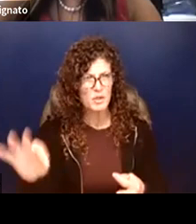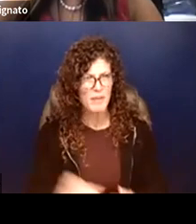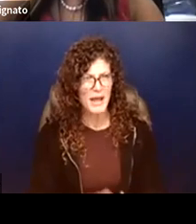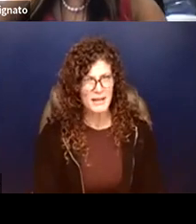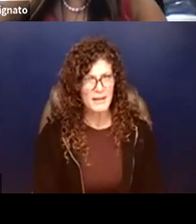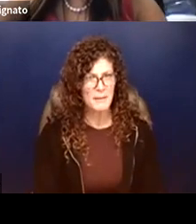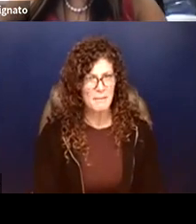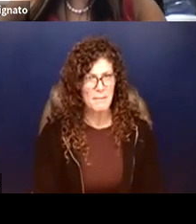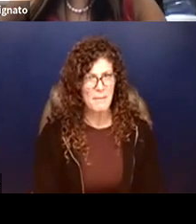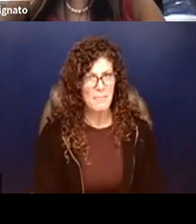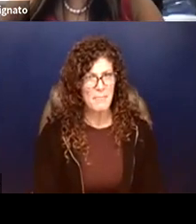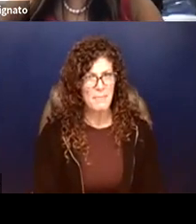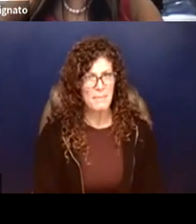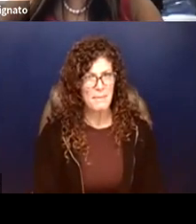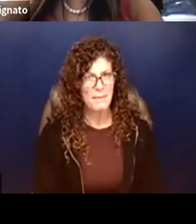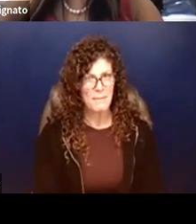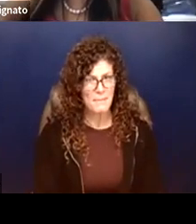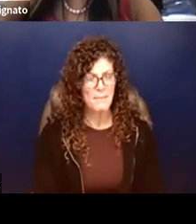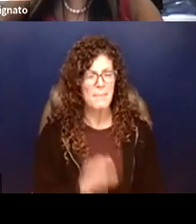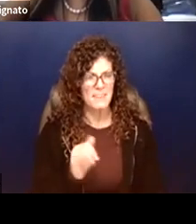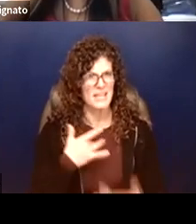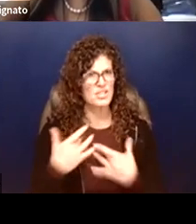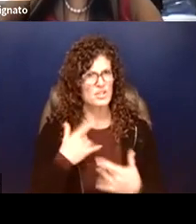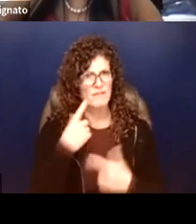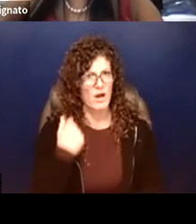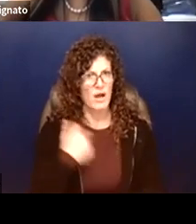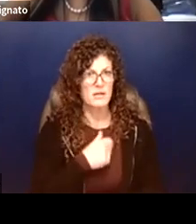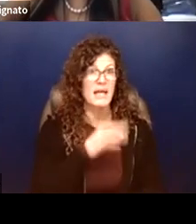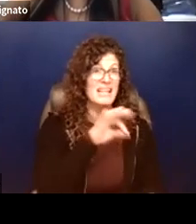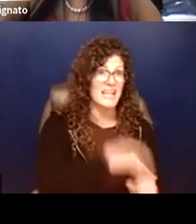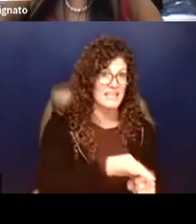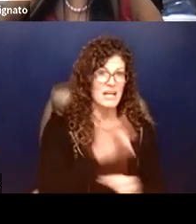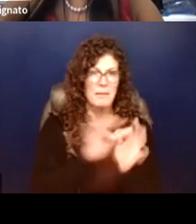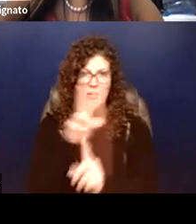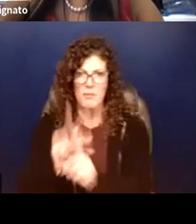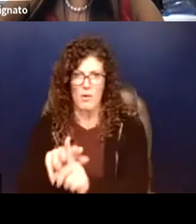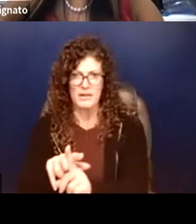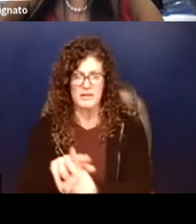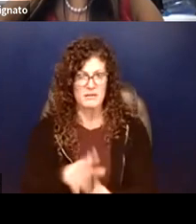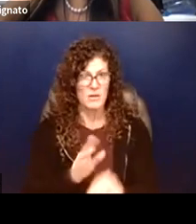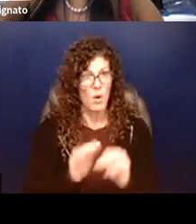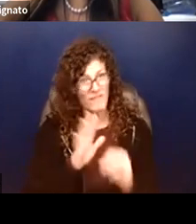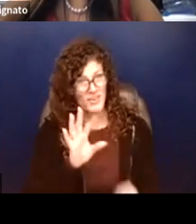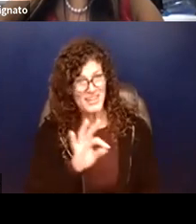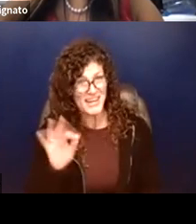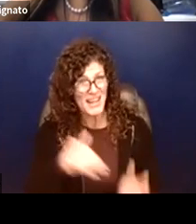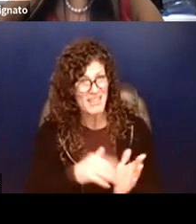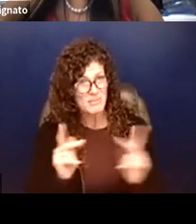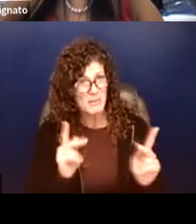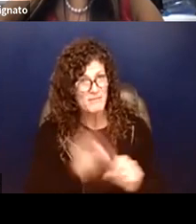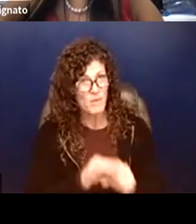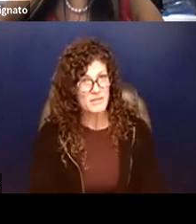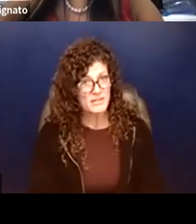And that is a concerted effort for everybody. And also the elected versus appointed that almost 99,000 people voted on. You